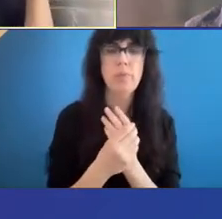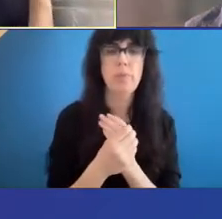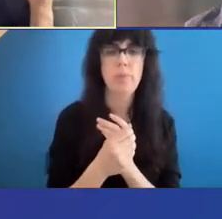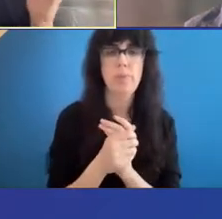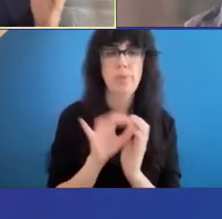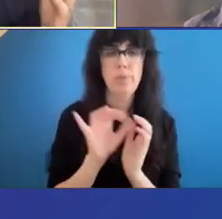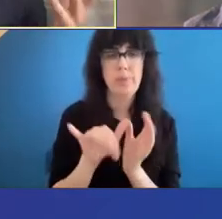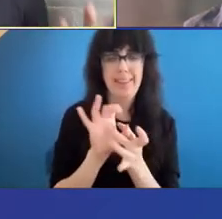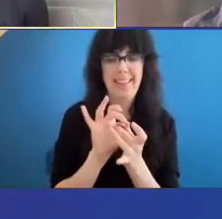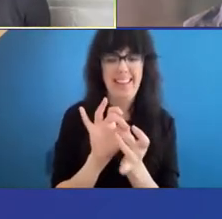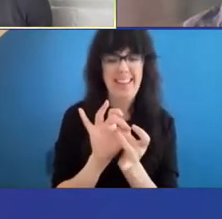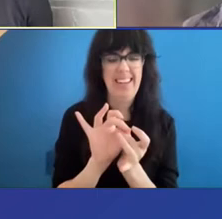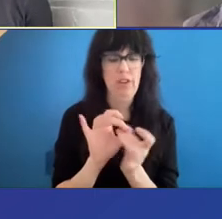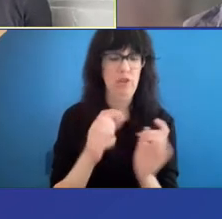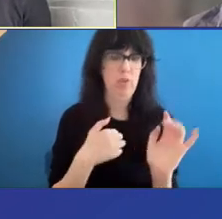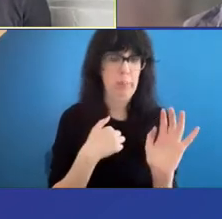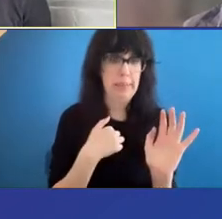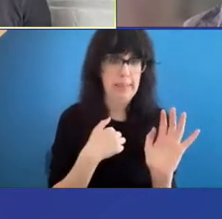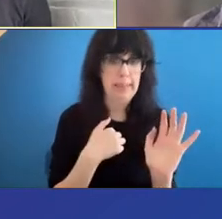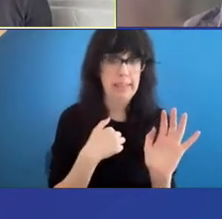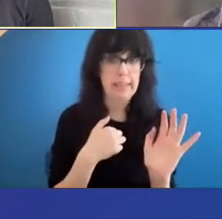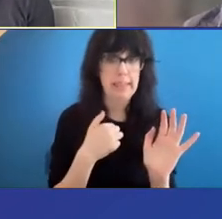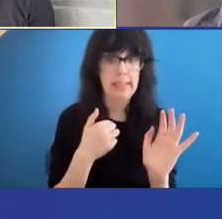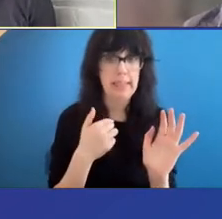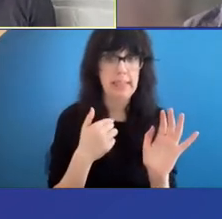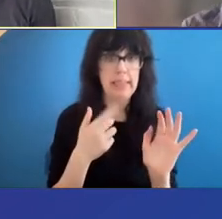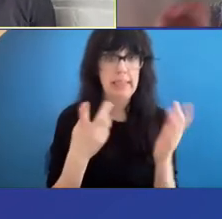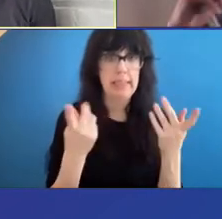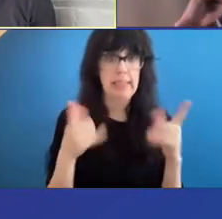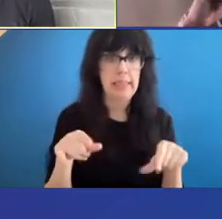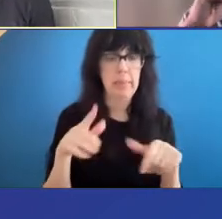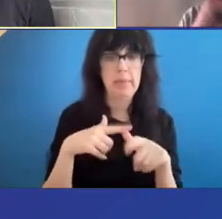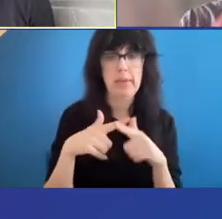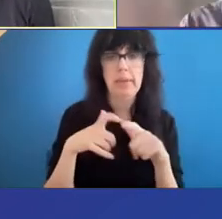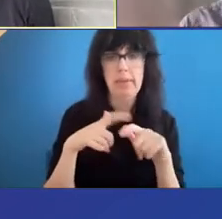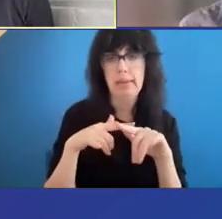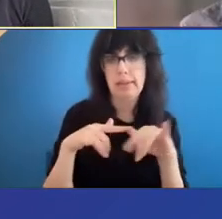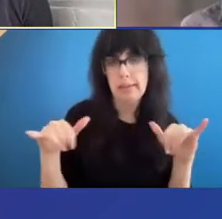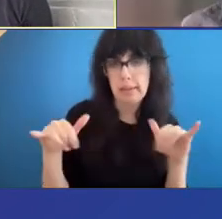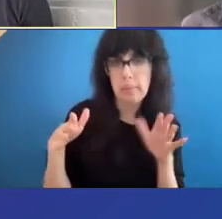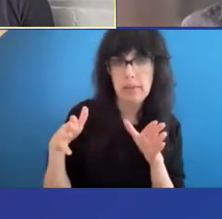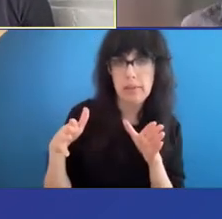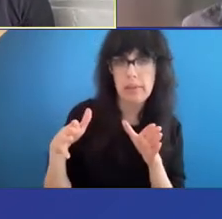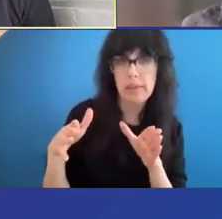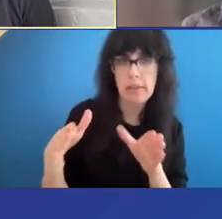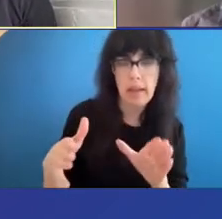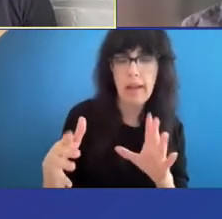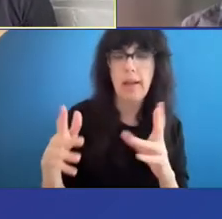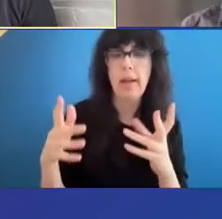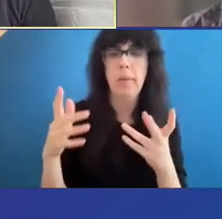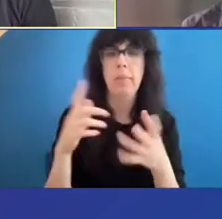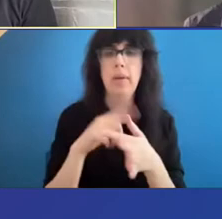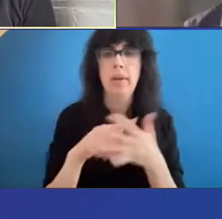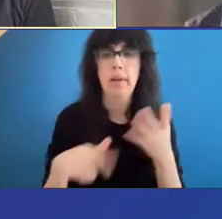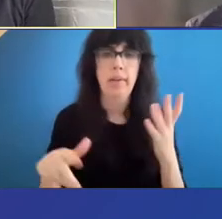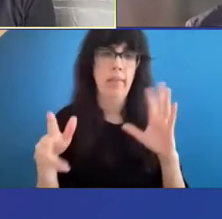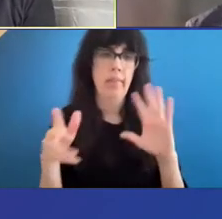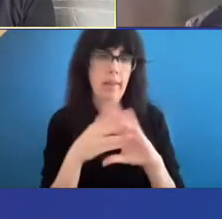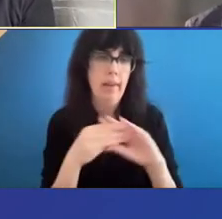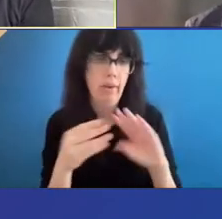goes alongside the narrative of diagnosis, and I will stretch in and lean